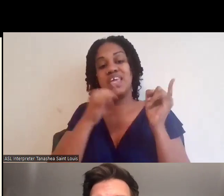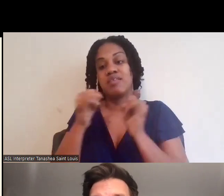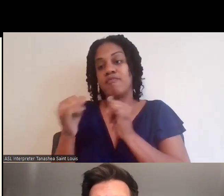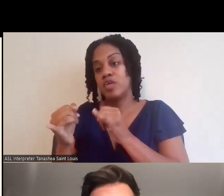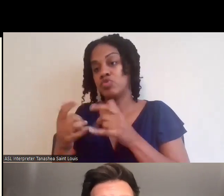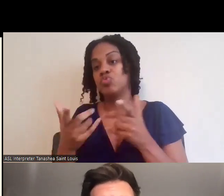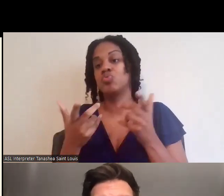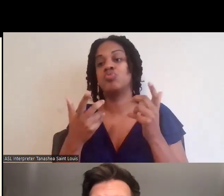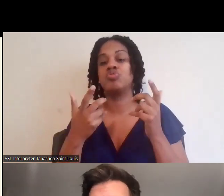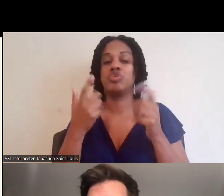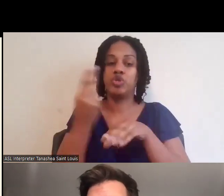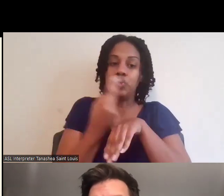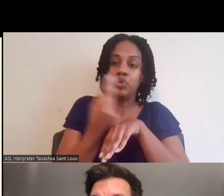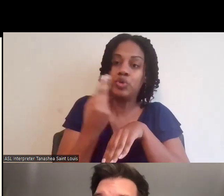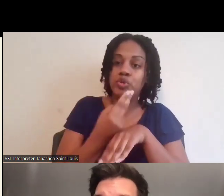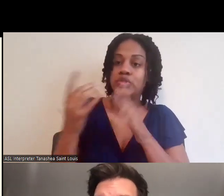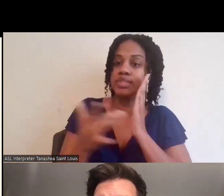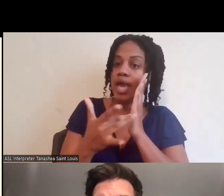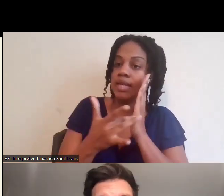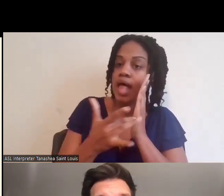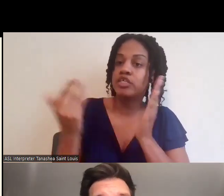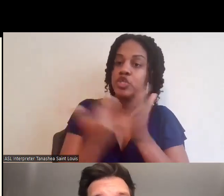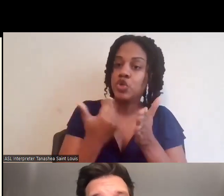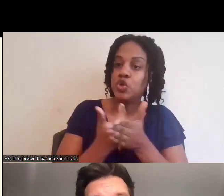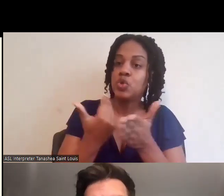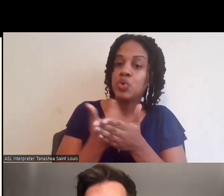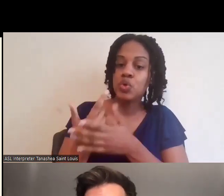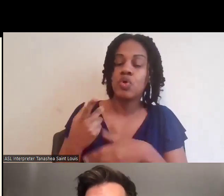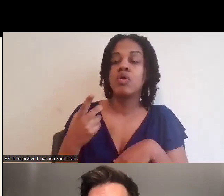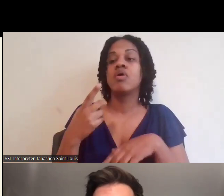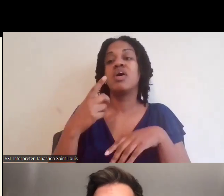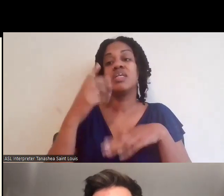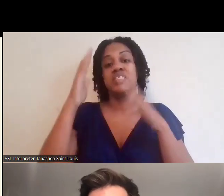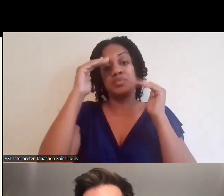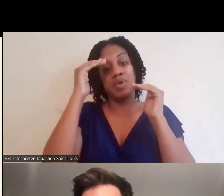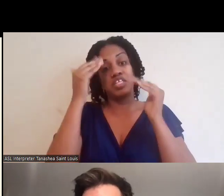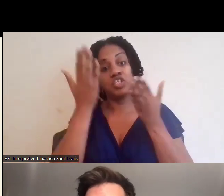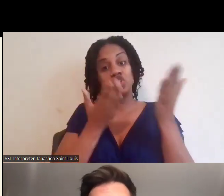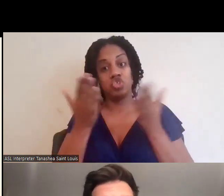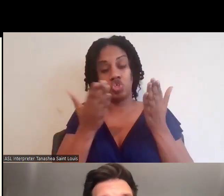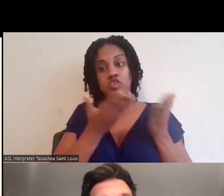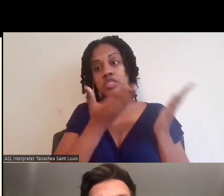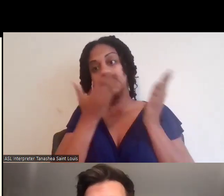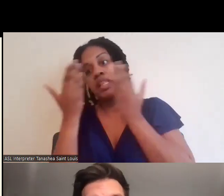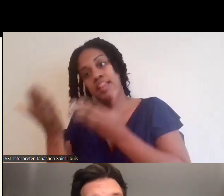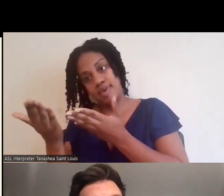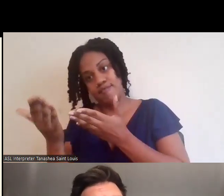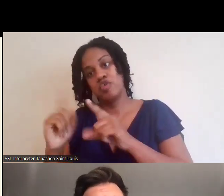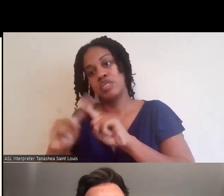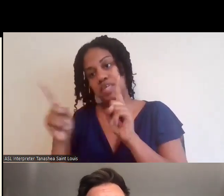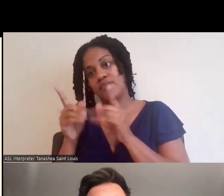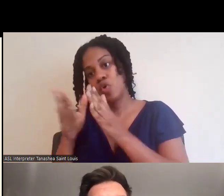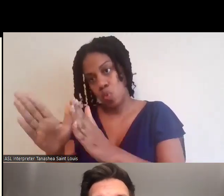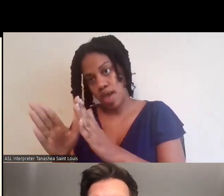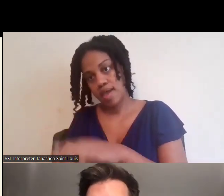individuals utilizing technology in new and different ways, and expecting services to be delivered in new and different ways through new